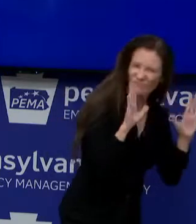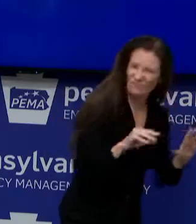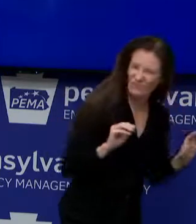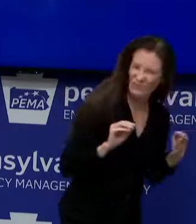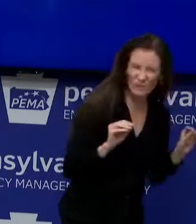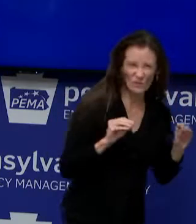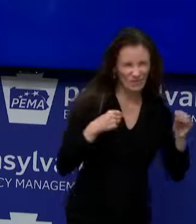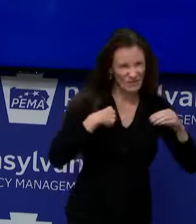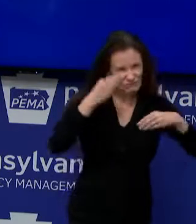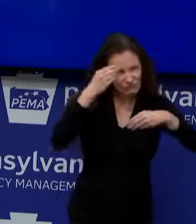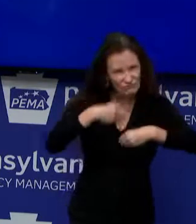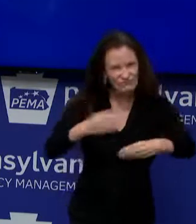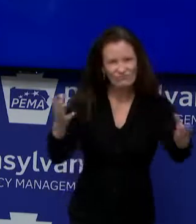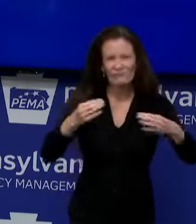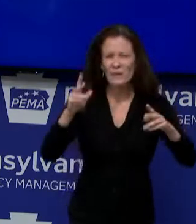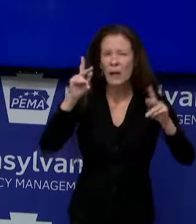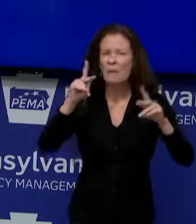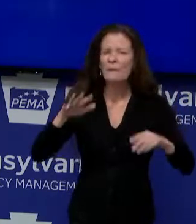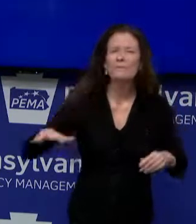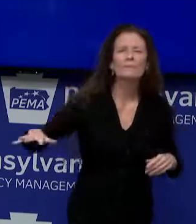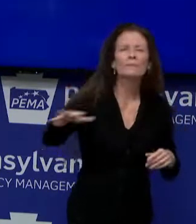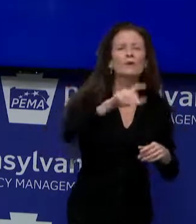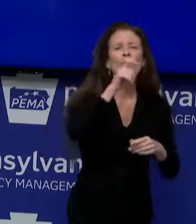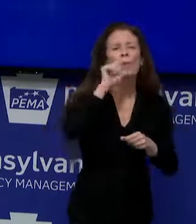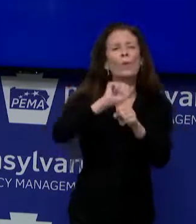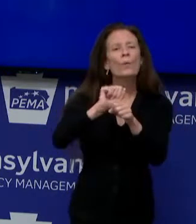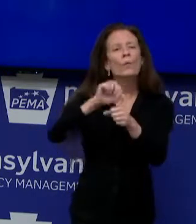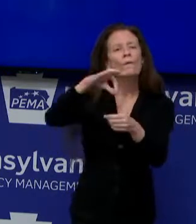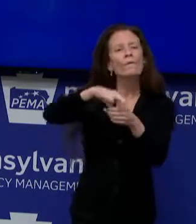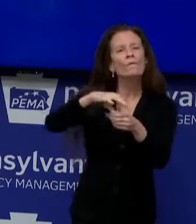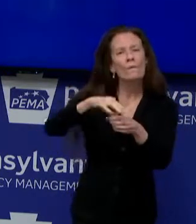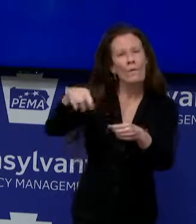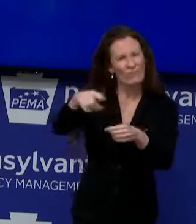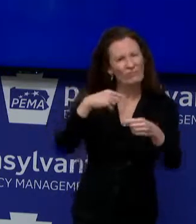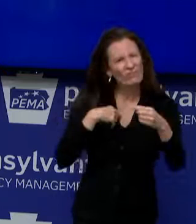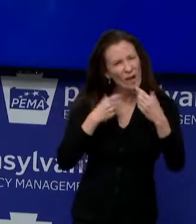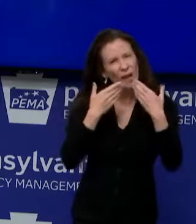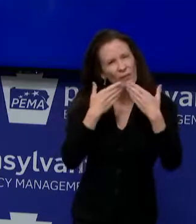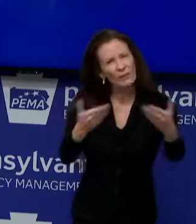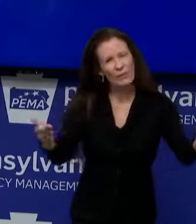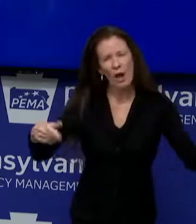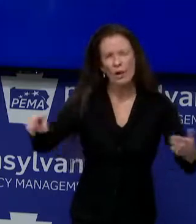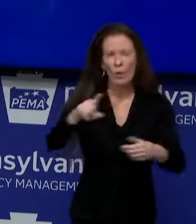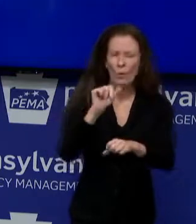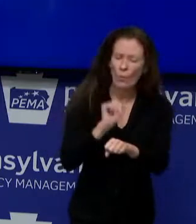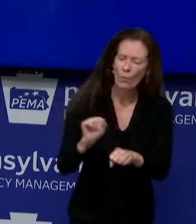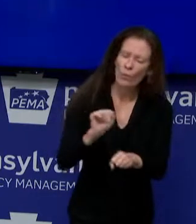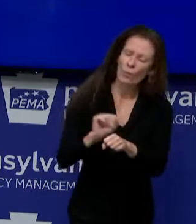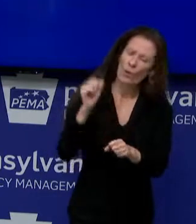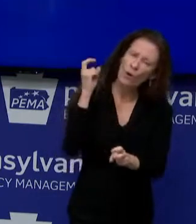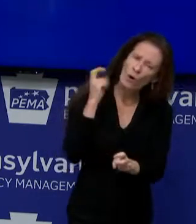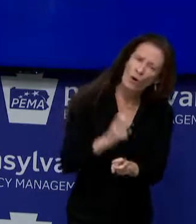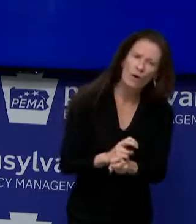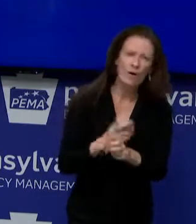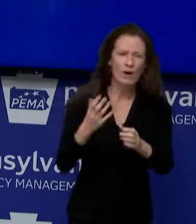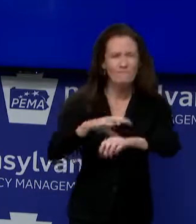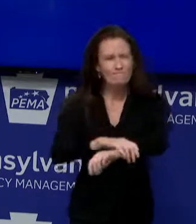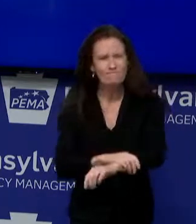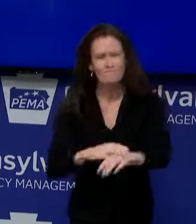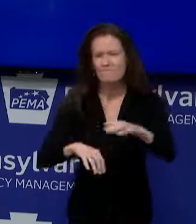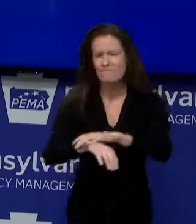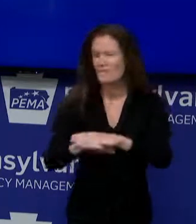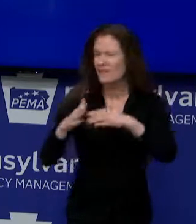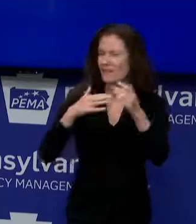workers, Republicans and Democrats, who worked tirelessly amidst a global pandemic so that eligible voters could exercise